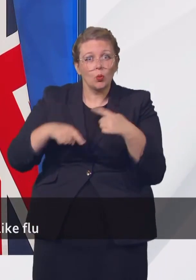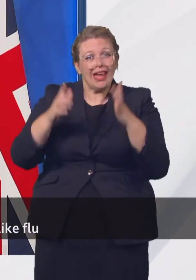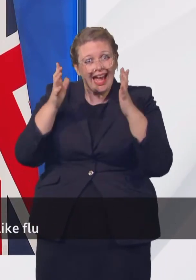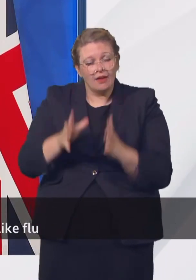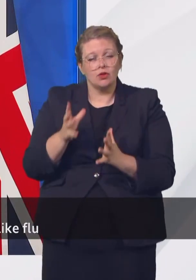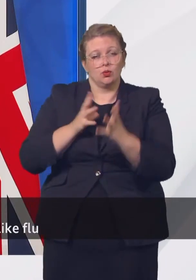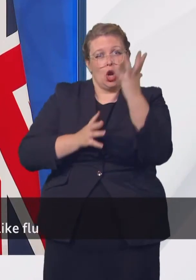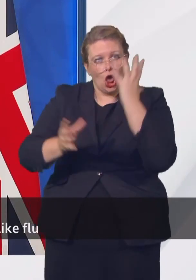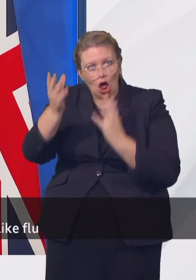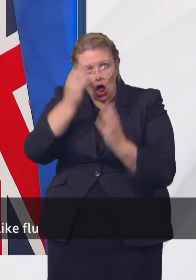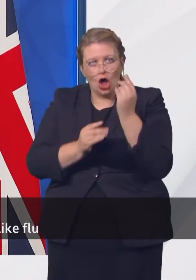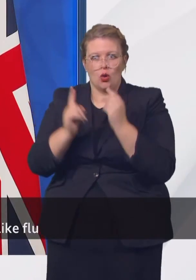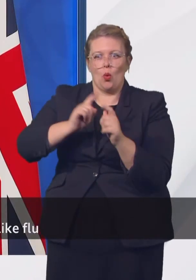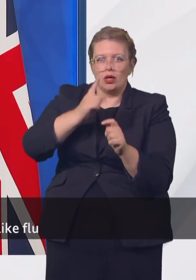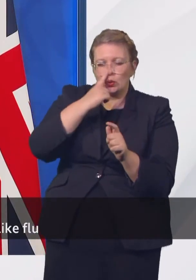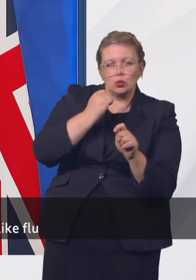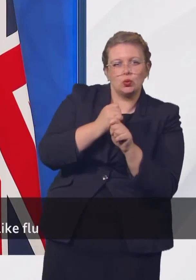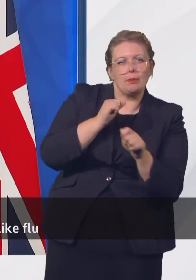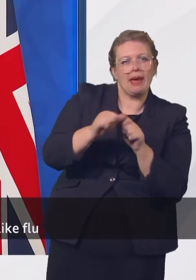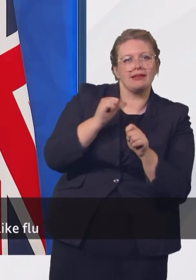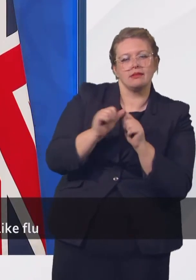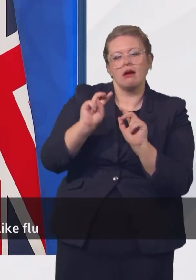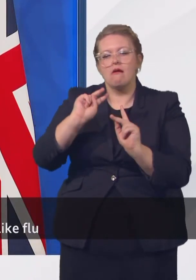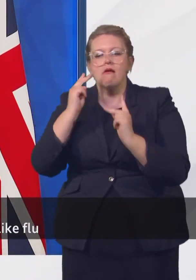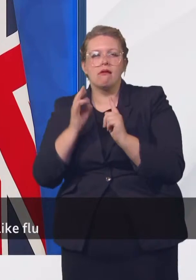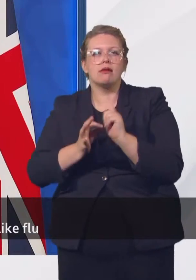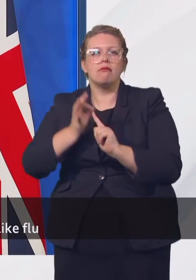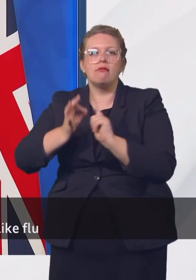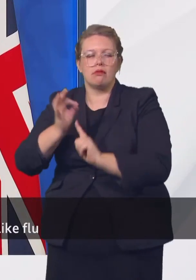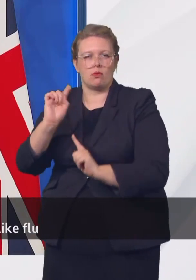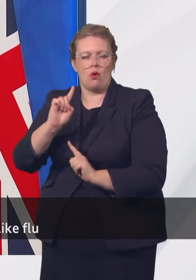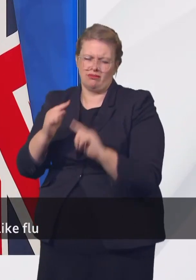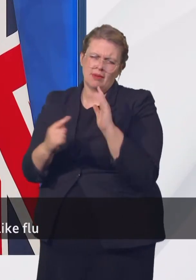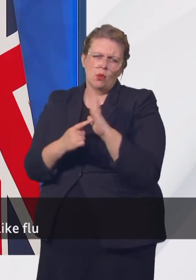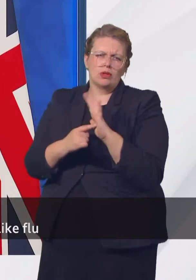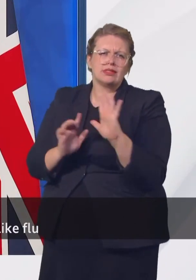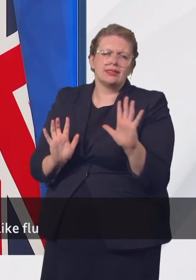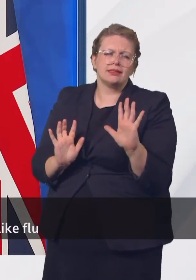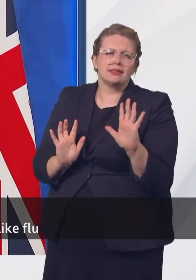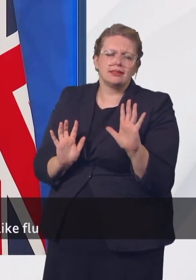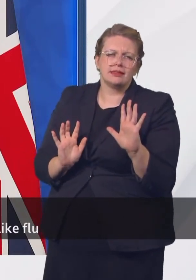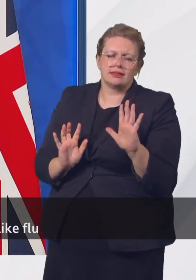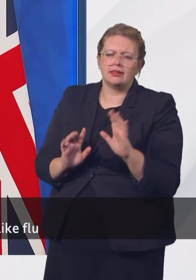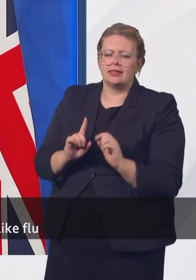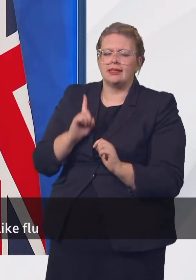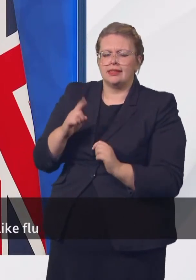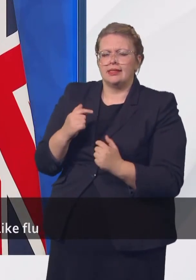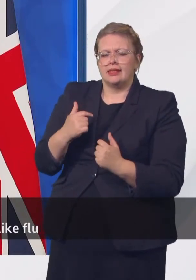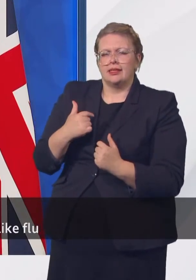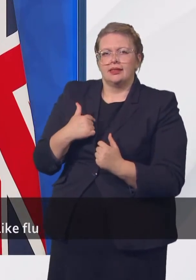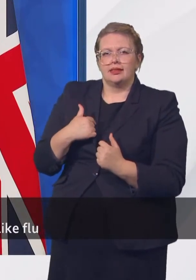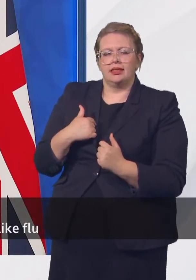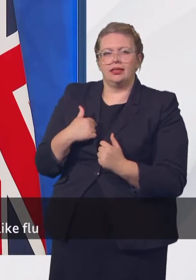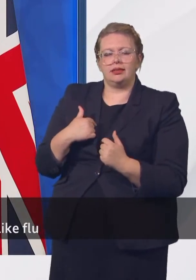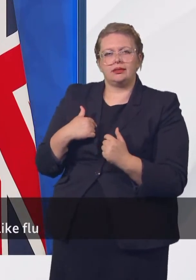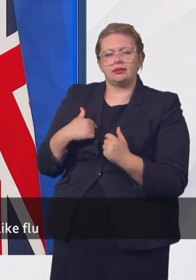time. And I think that it is vital that we